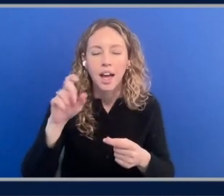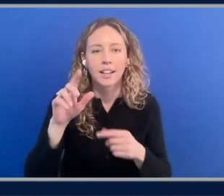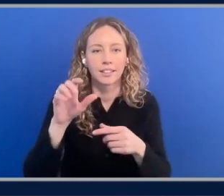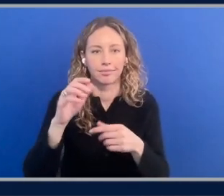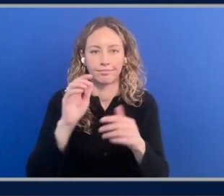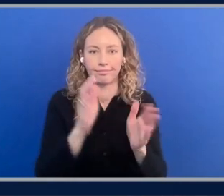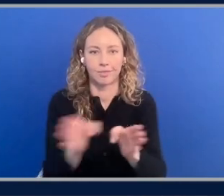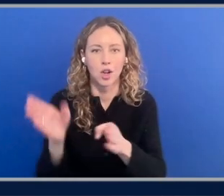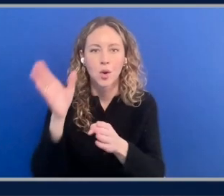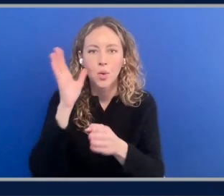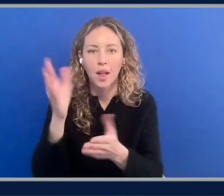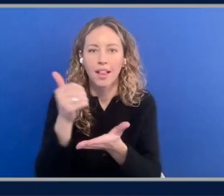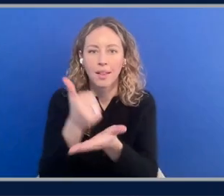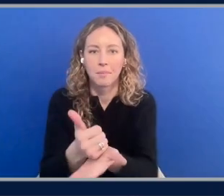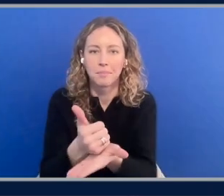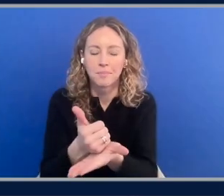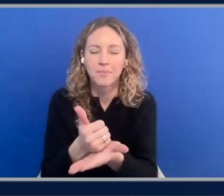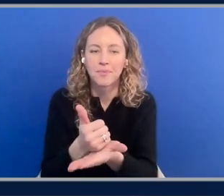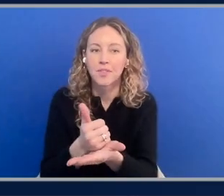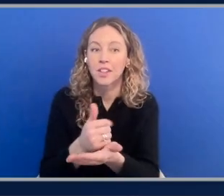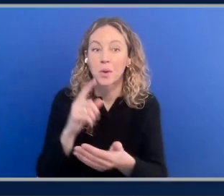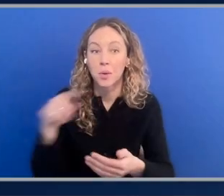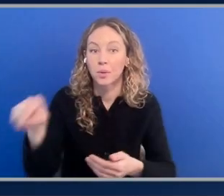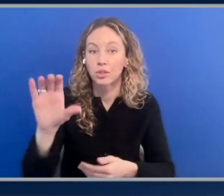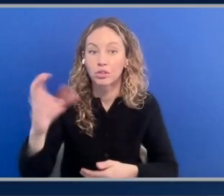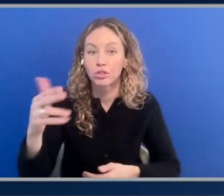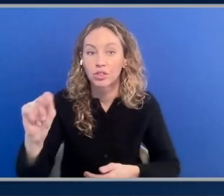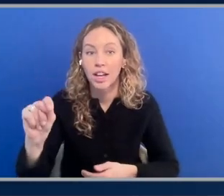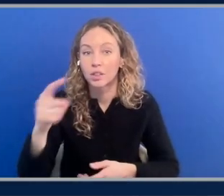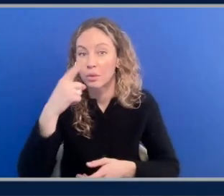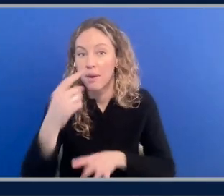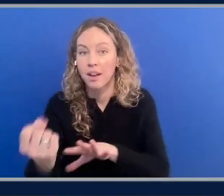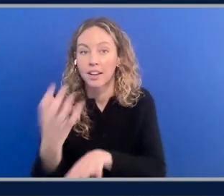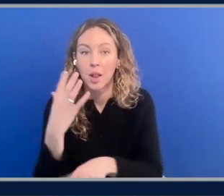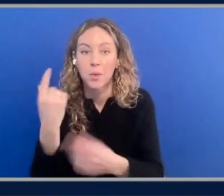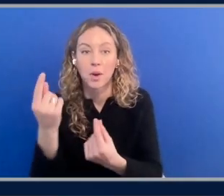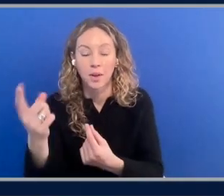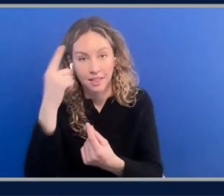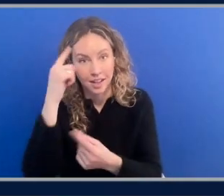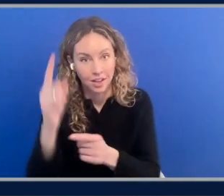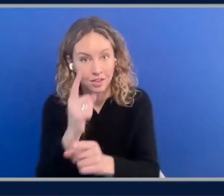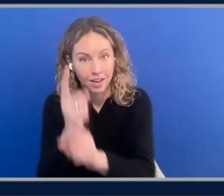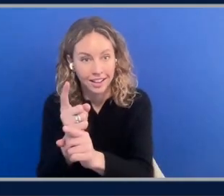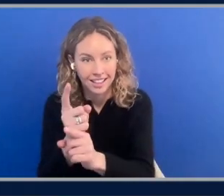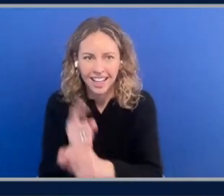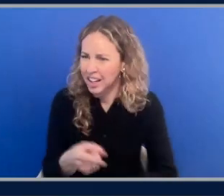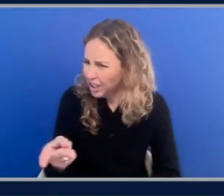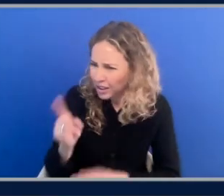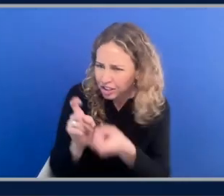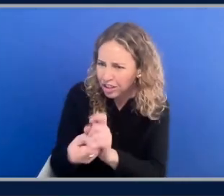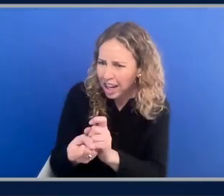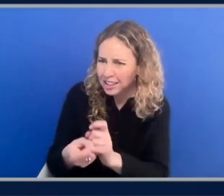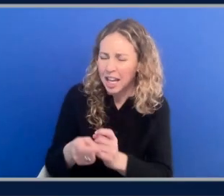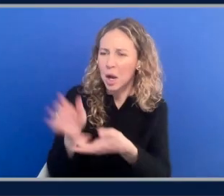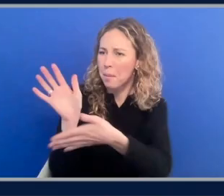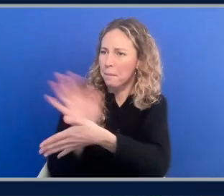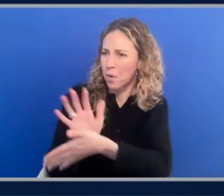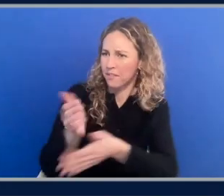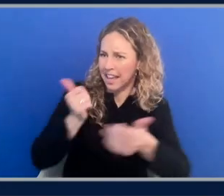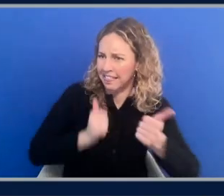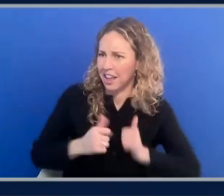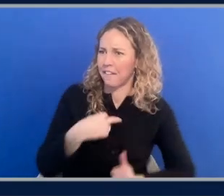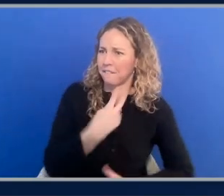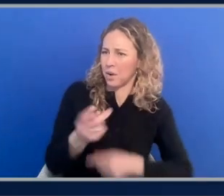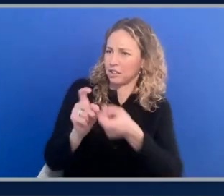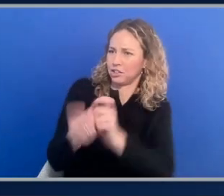you could kindly let us know what you think the correct 2 answers are for this. Why did you just turn into like movie theater voice?